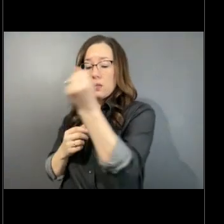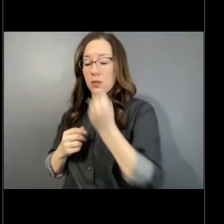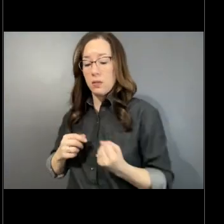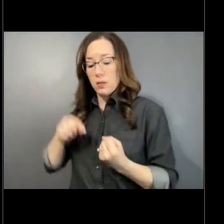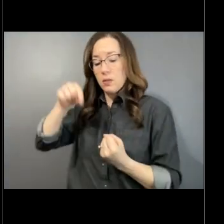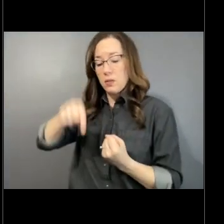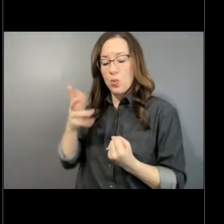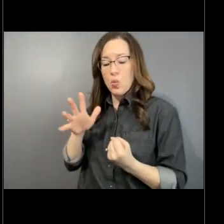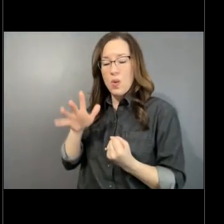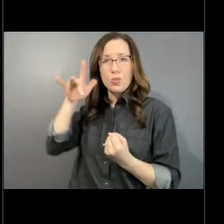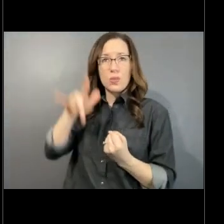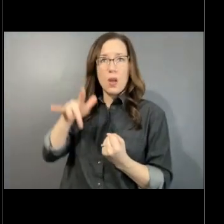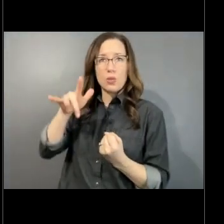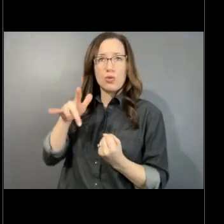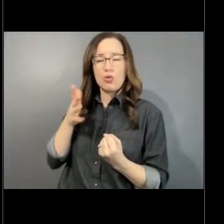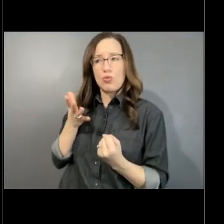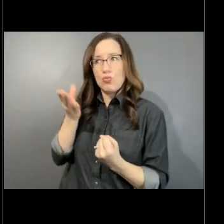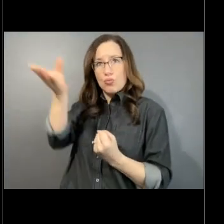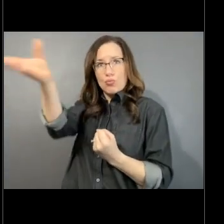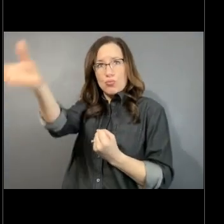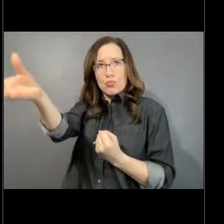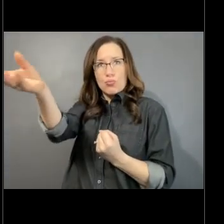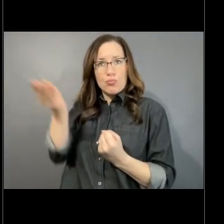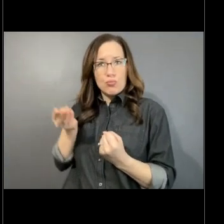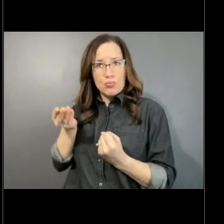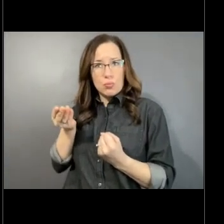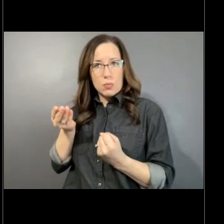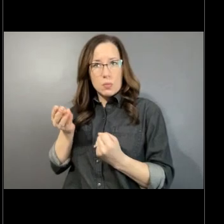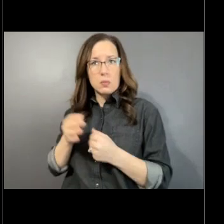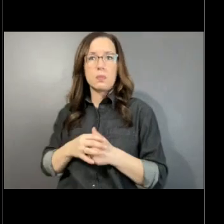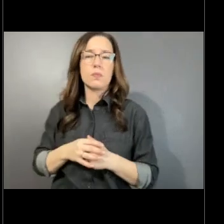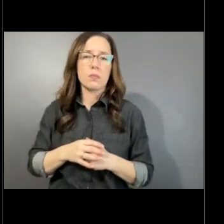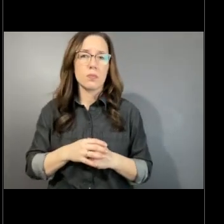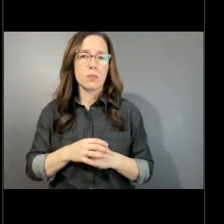minimum pull out the bottom oven rack.